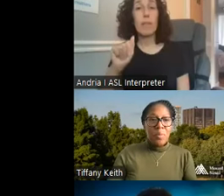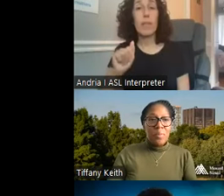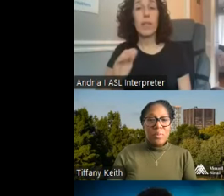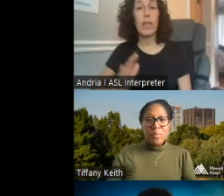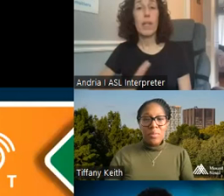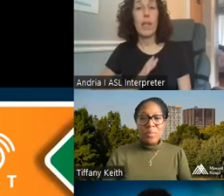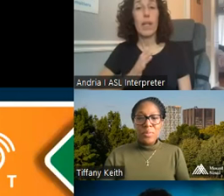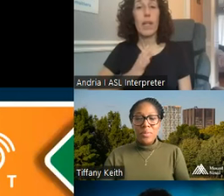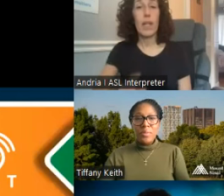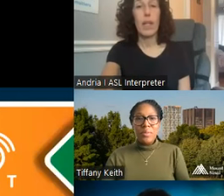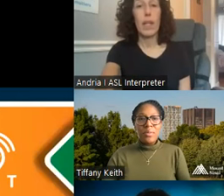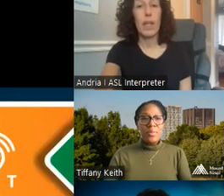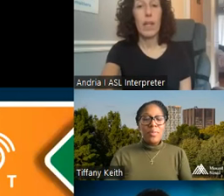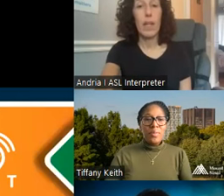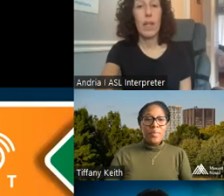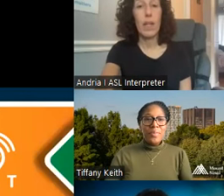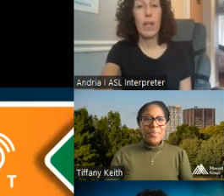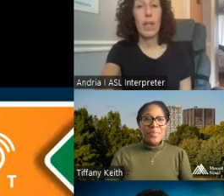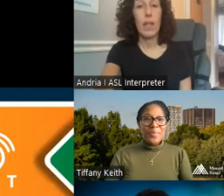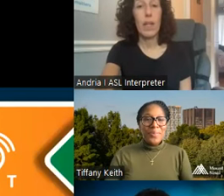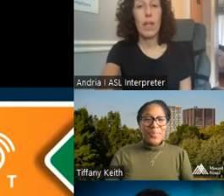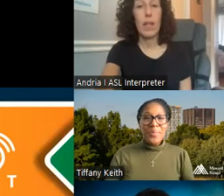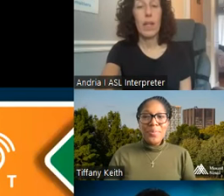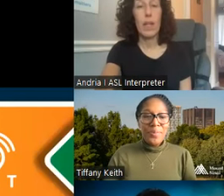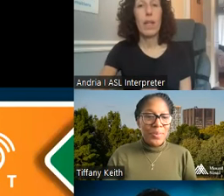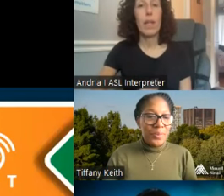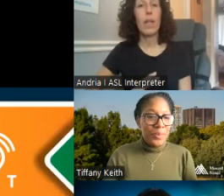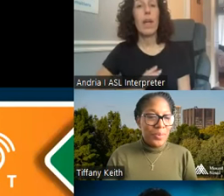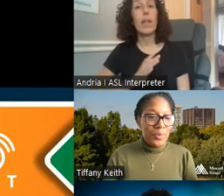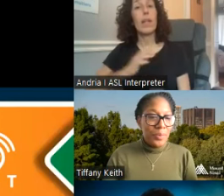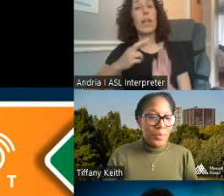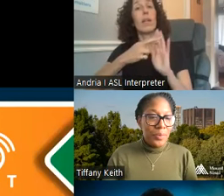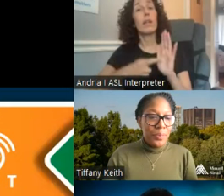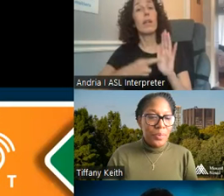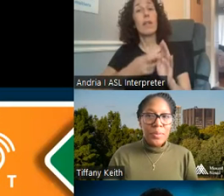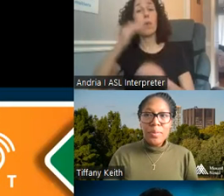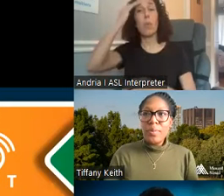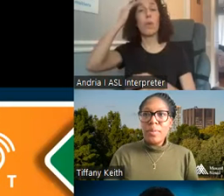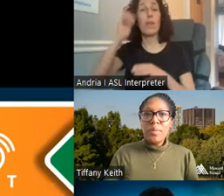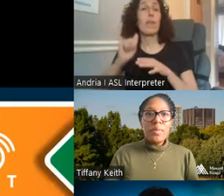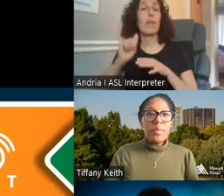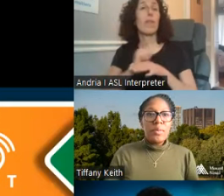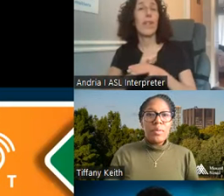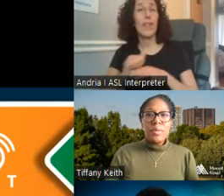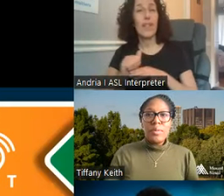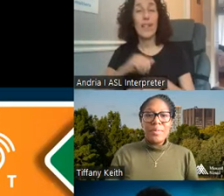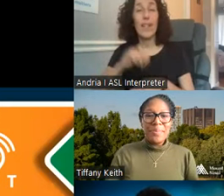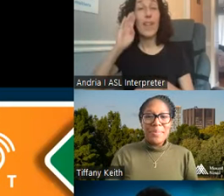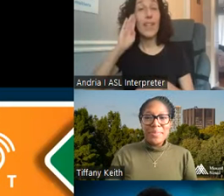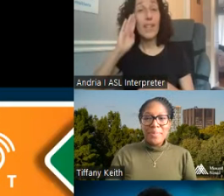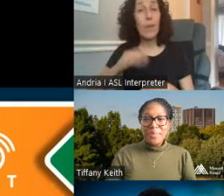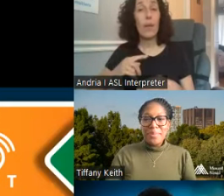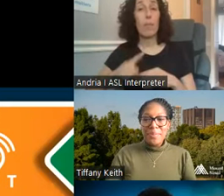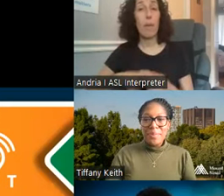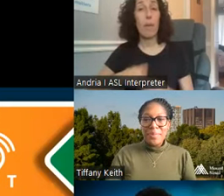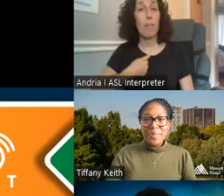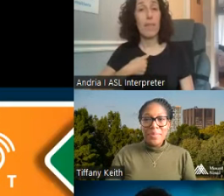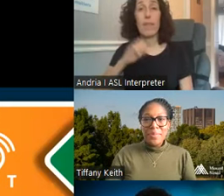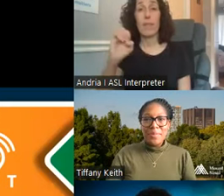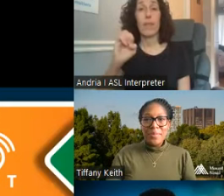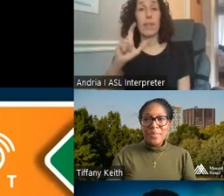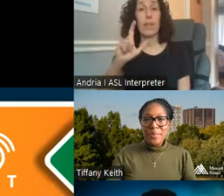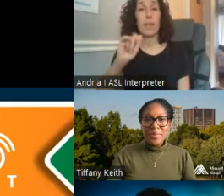Very excited to be here today and to present for you all a bit about myself. And this is